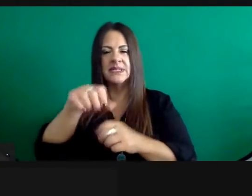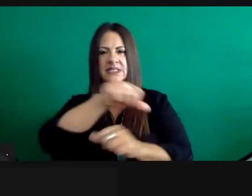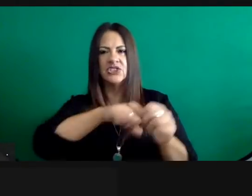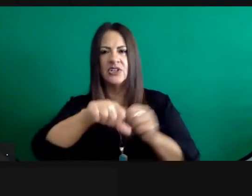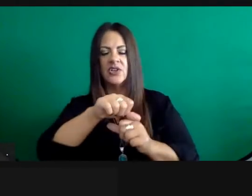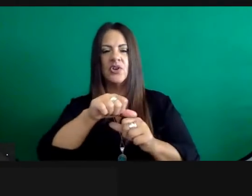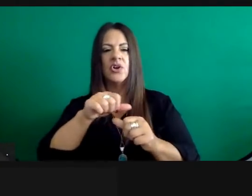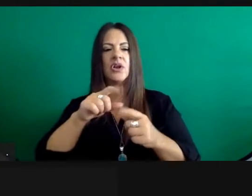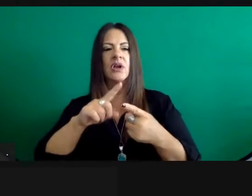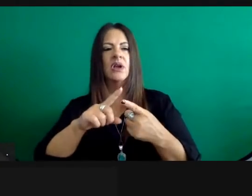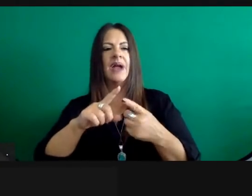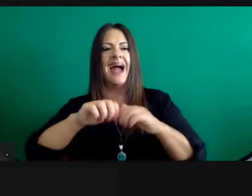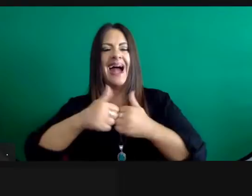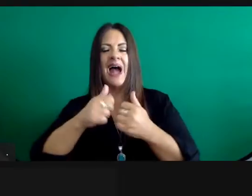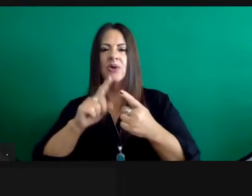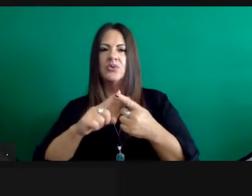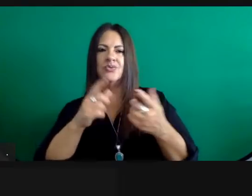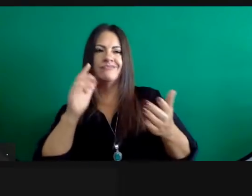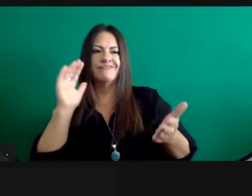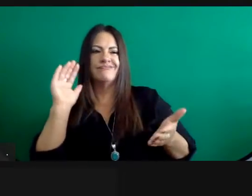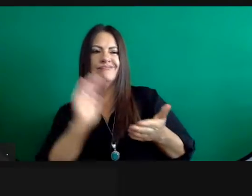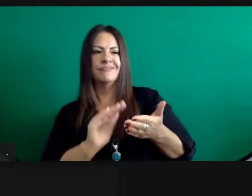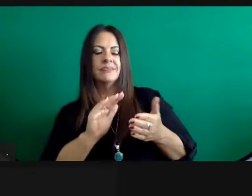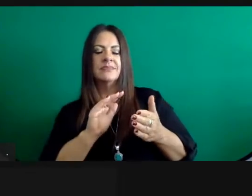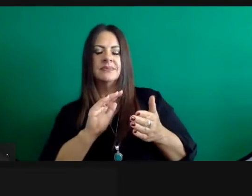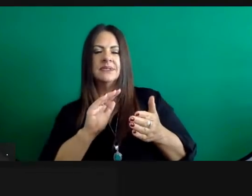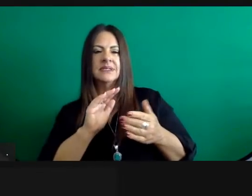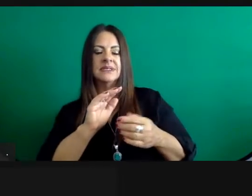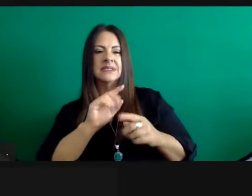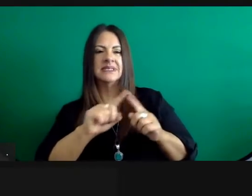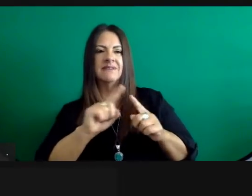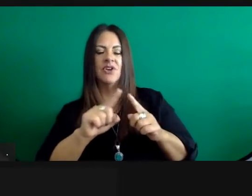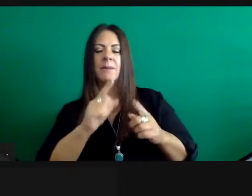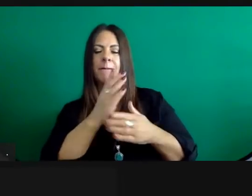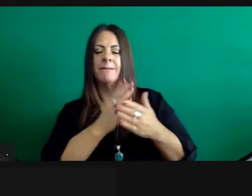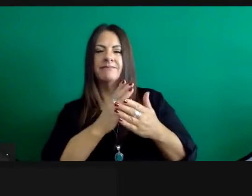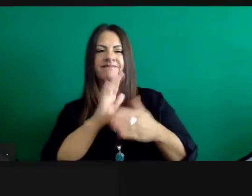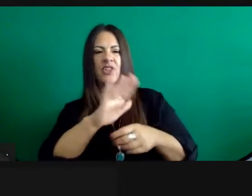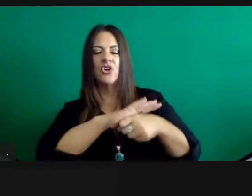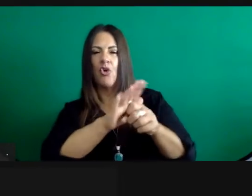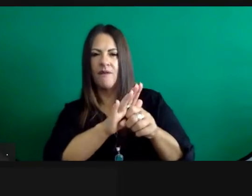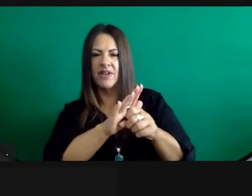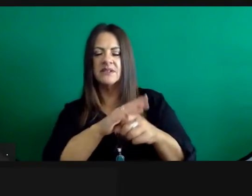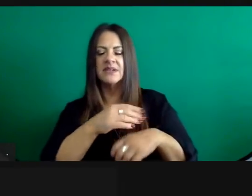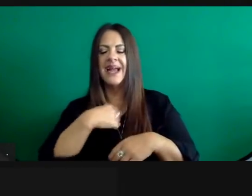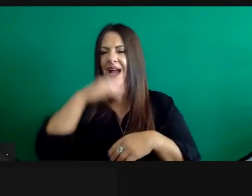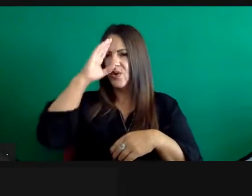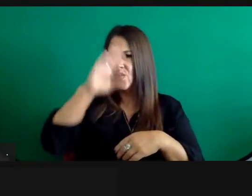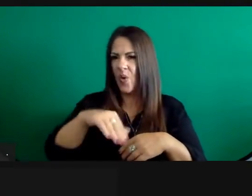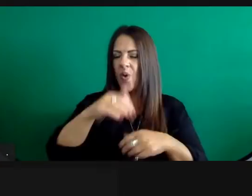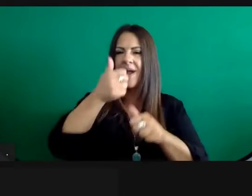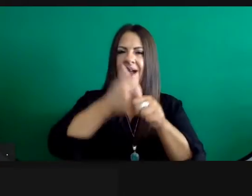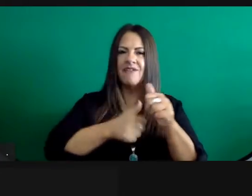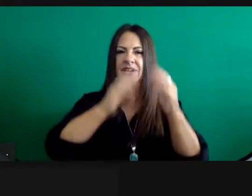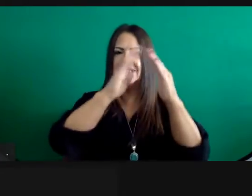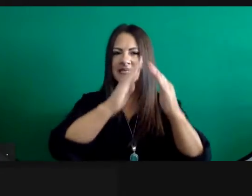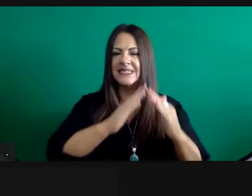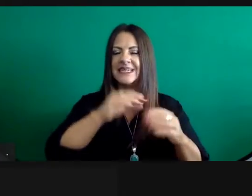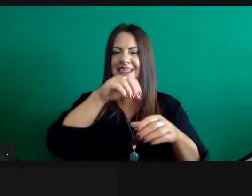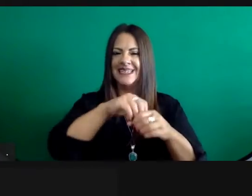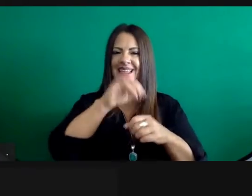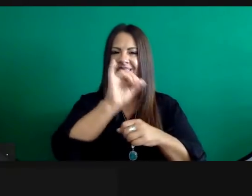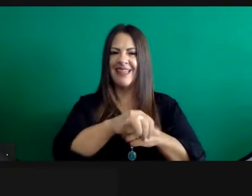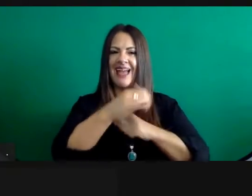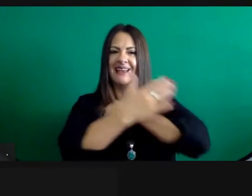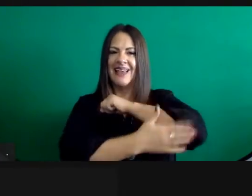but other responses. And indeed, not all parts of every region are experiencing the surge in the